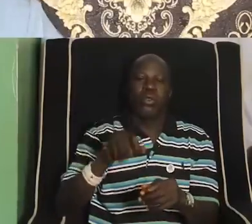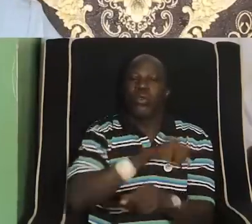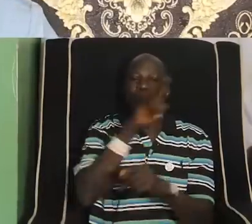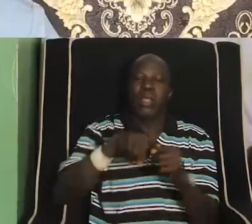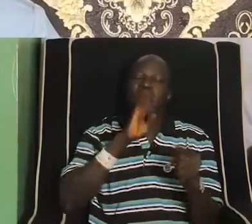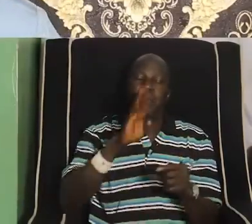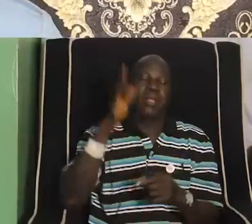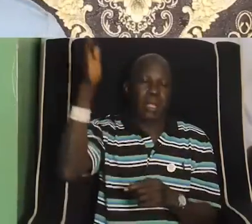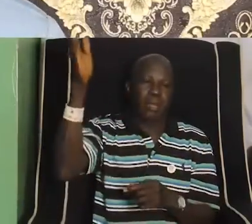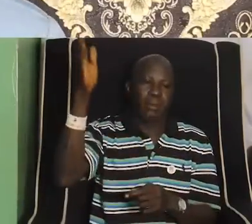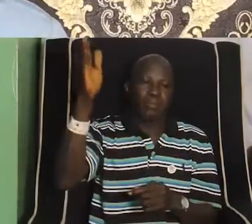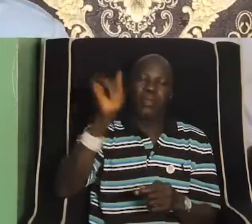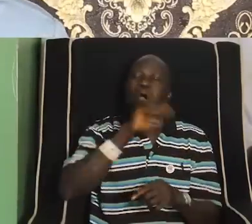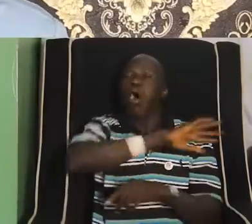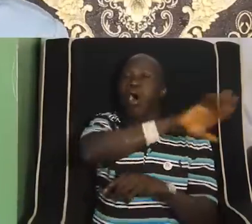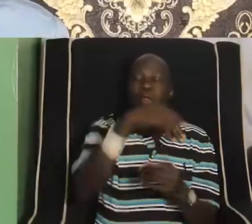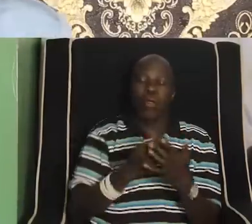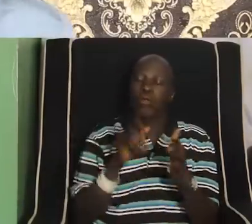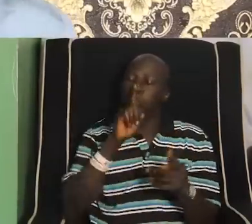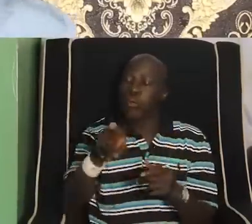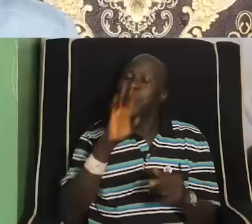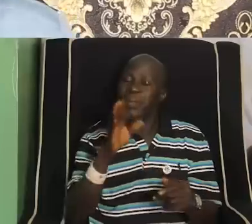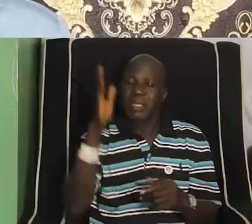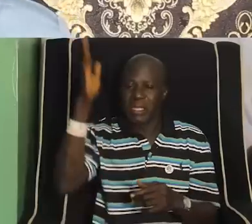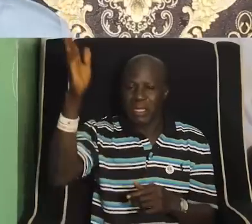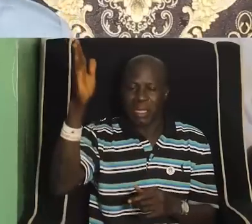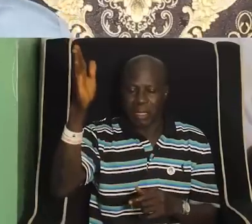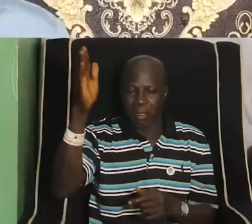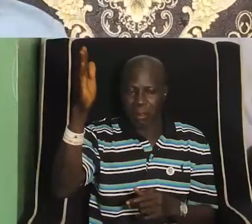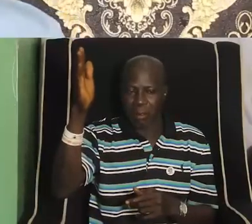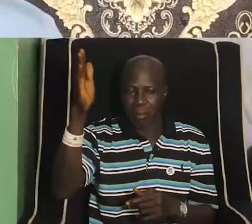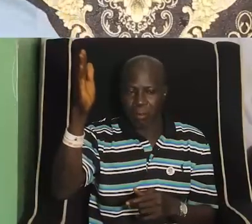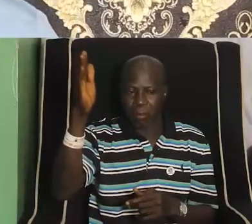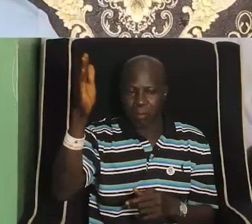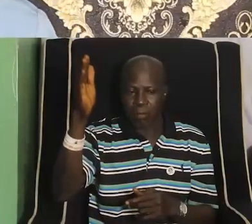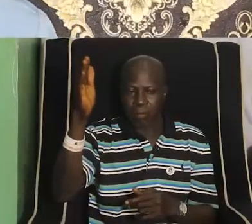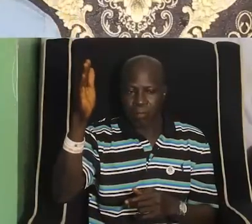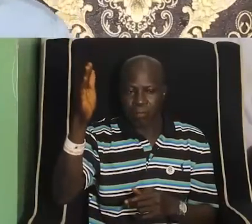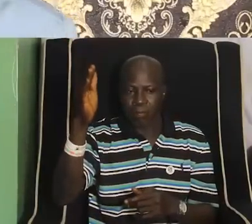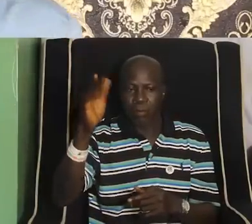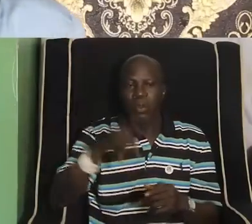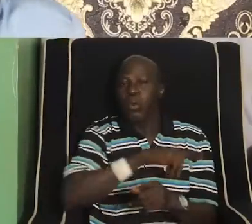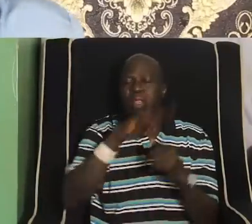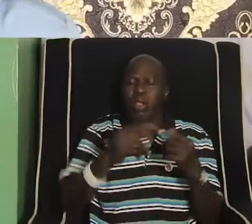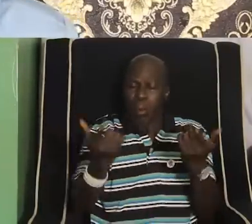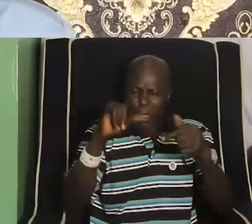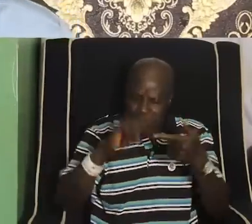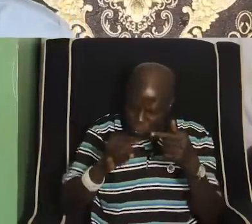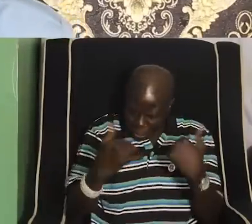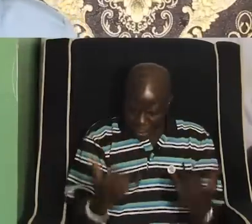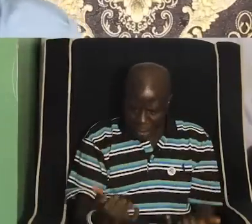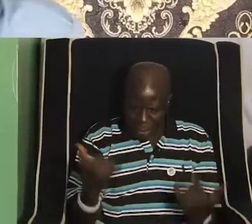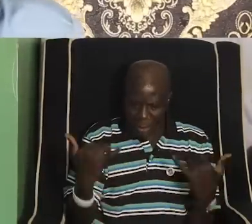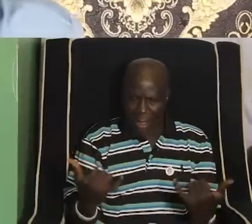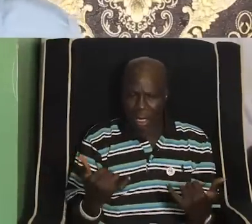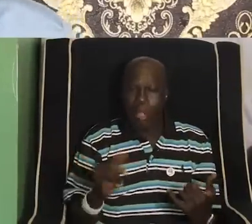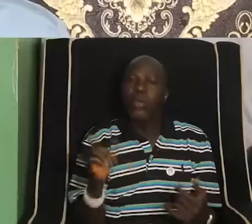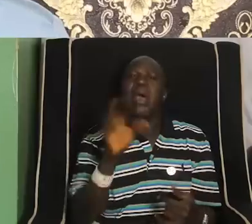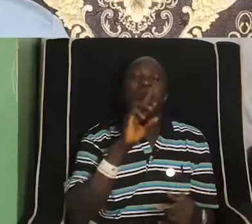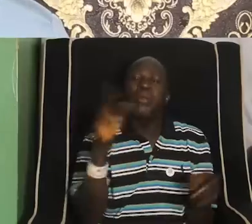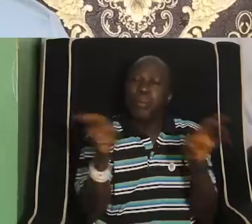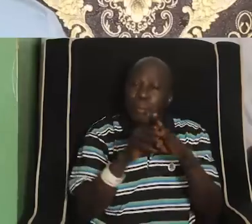For you to be as much as possible. He will not come today. Where will you meet you? He